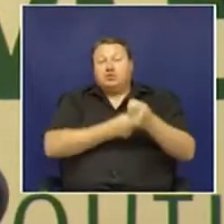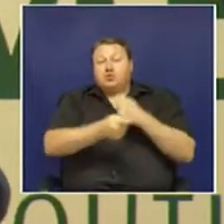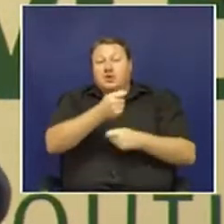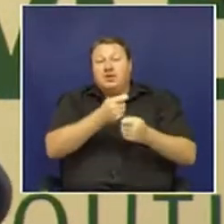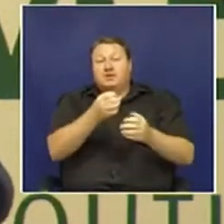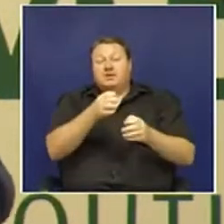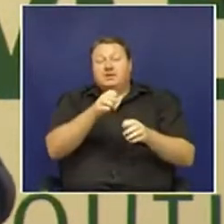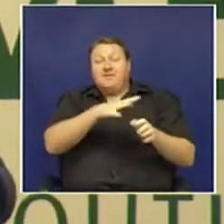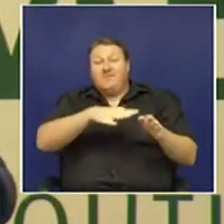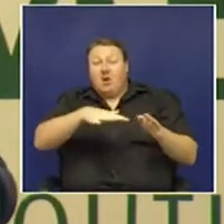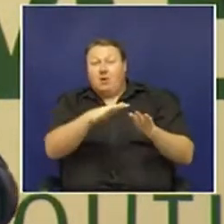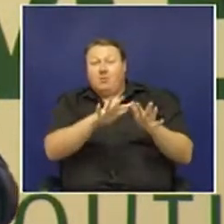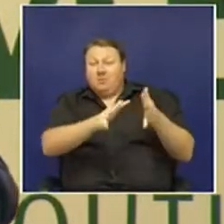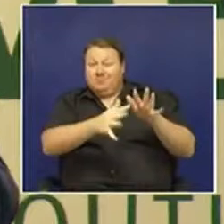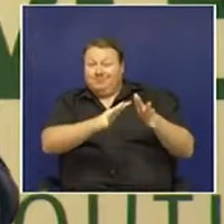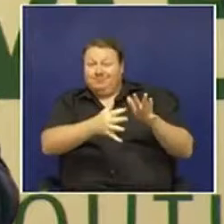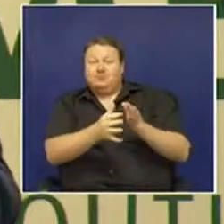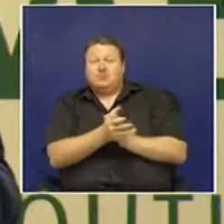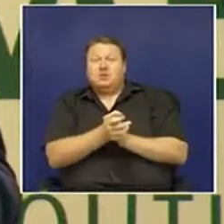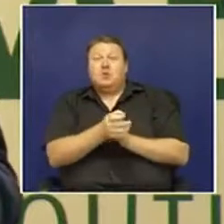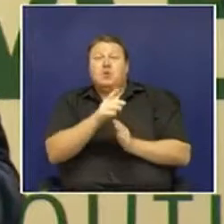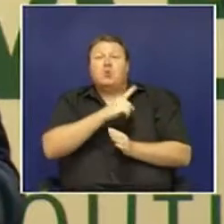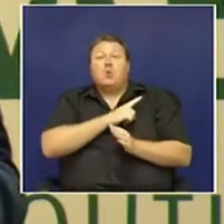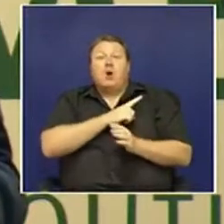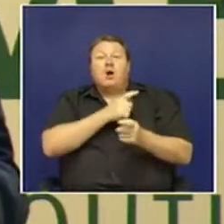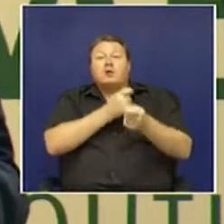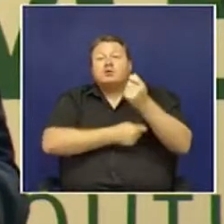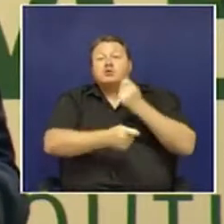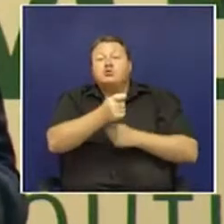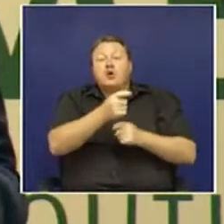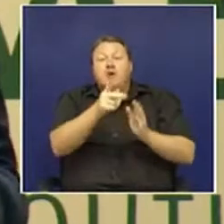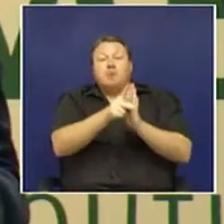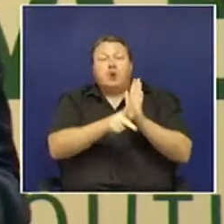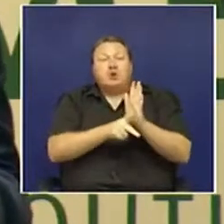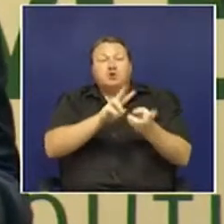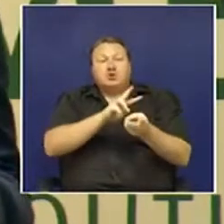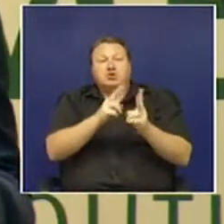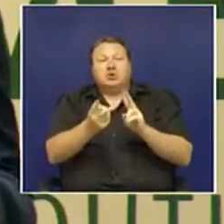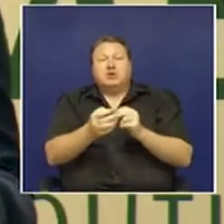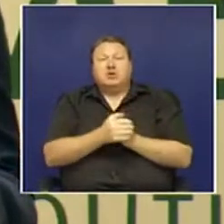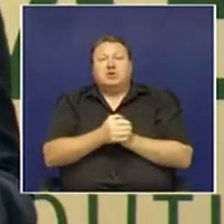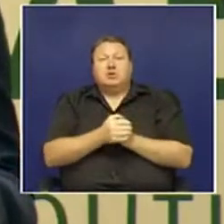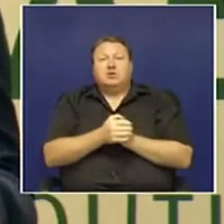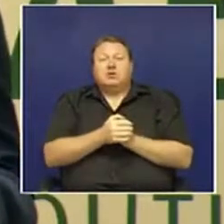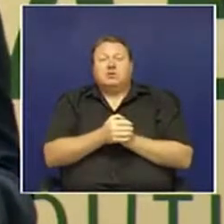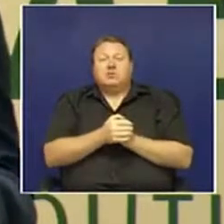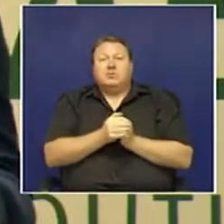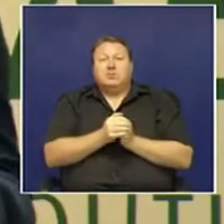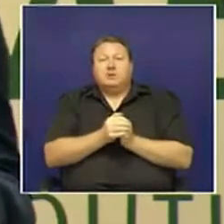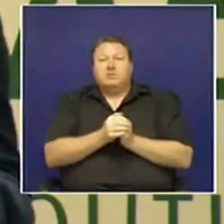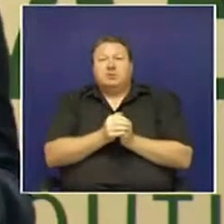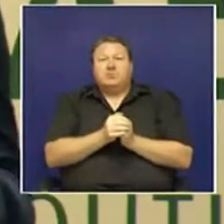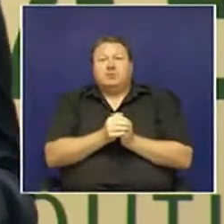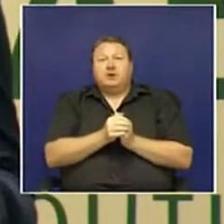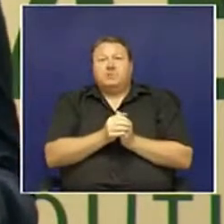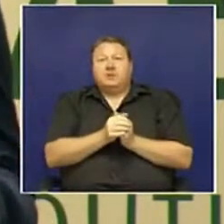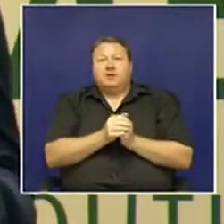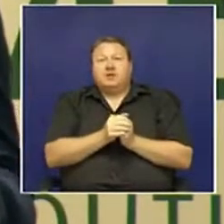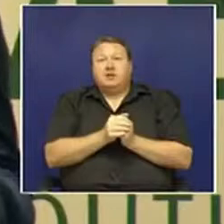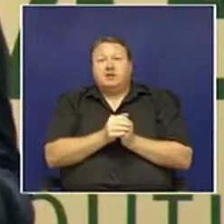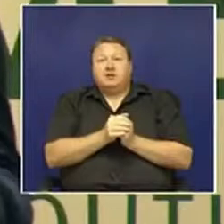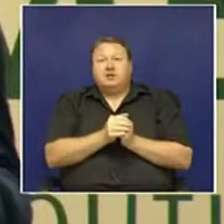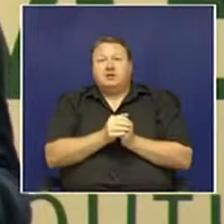tensions and shifting trade policies which are reshaping supply chains. In response, we need